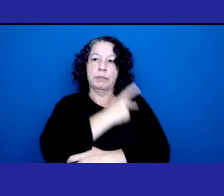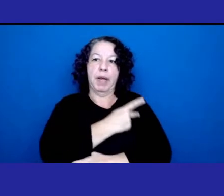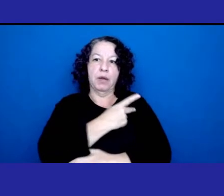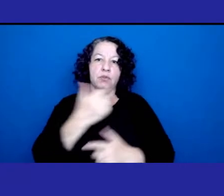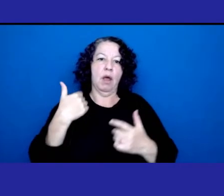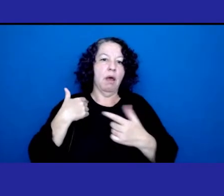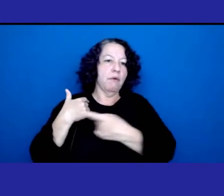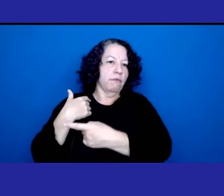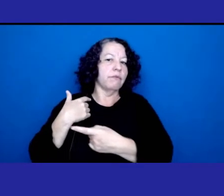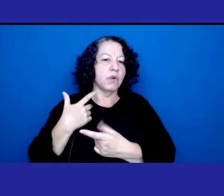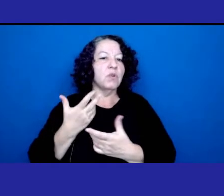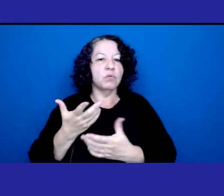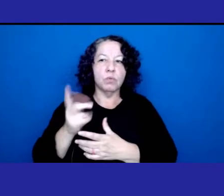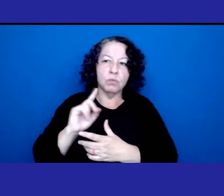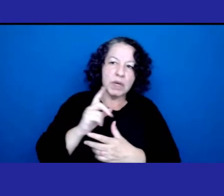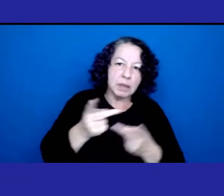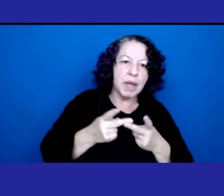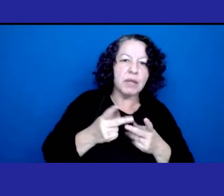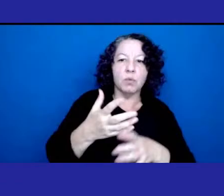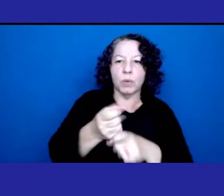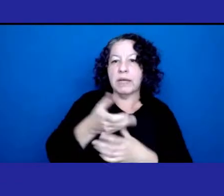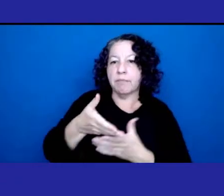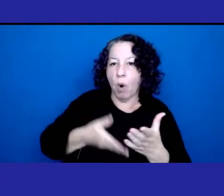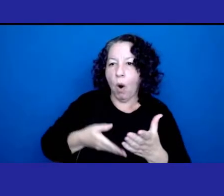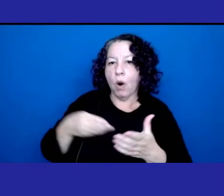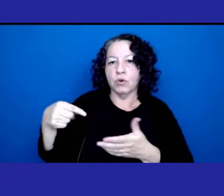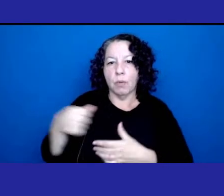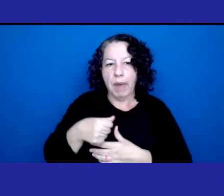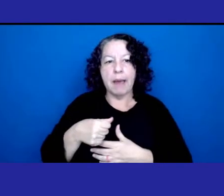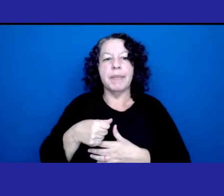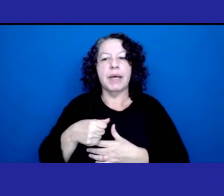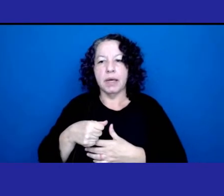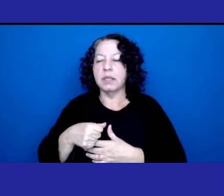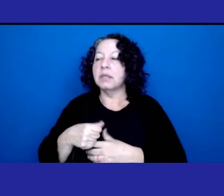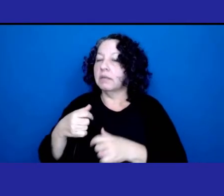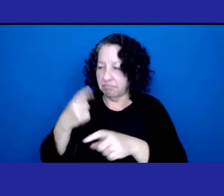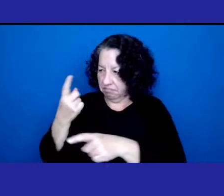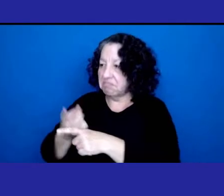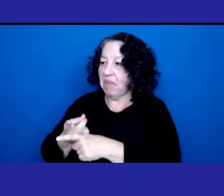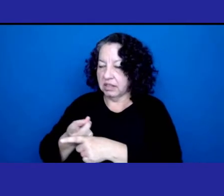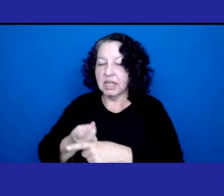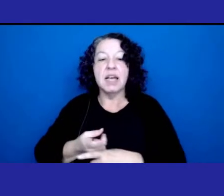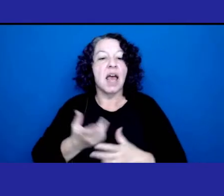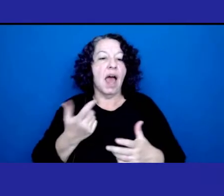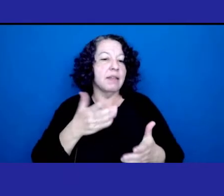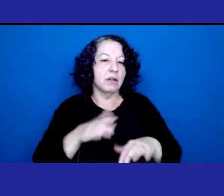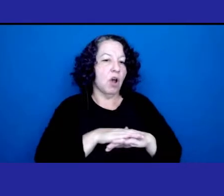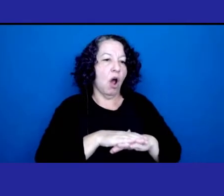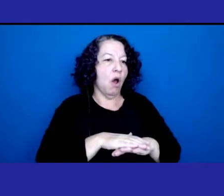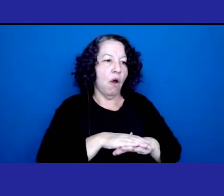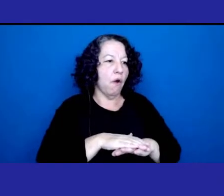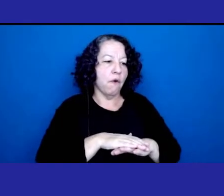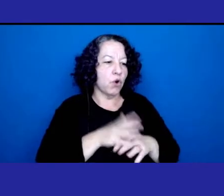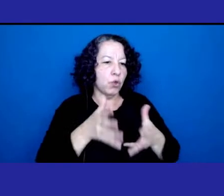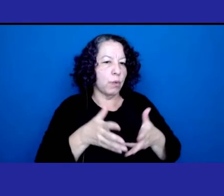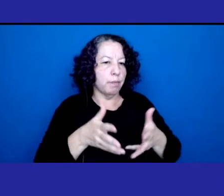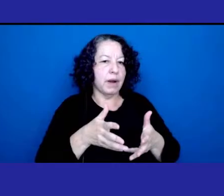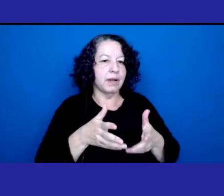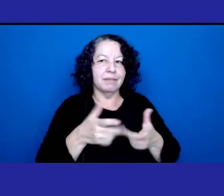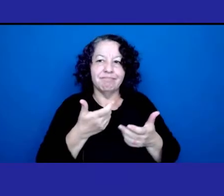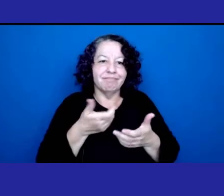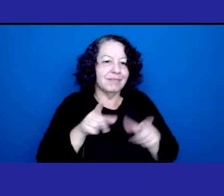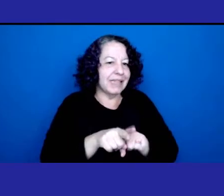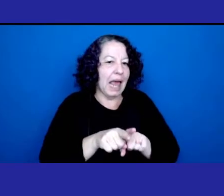for it. yes. And then we cover the other the way we do for any self-pay patient. And that way it's not dollars